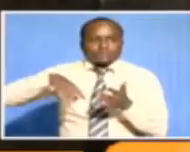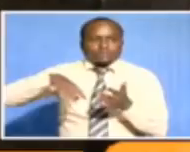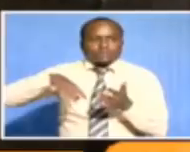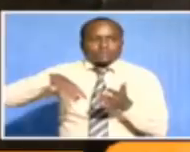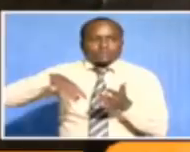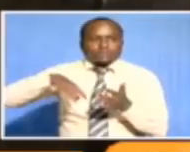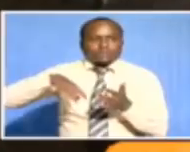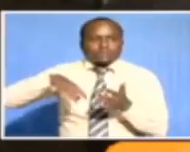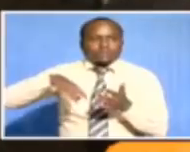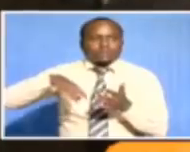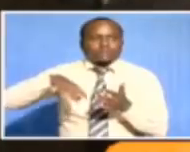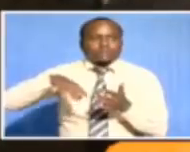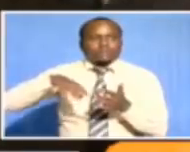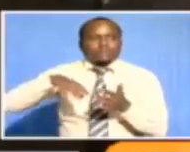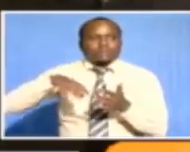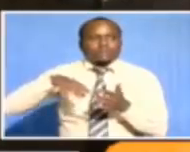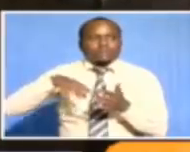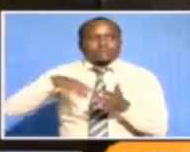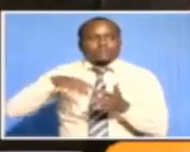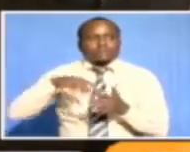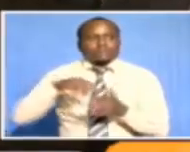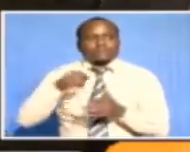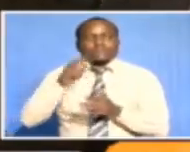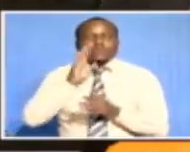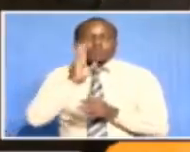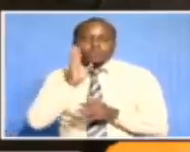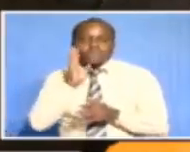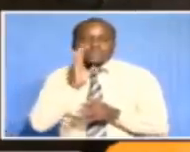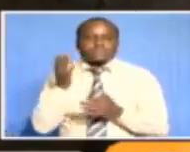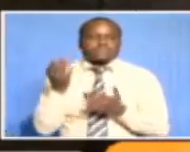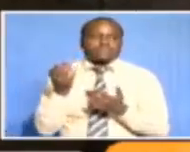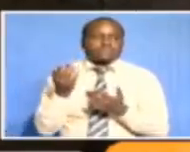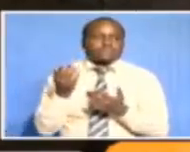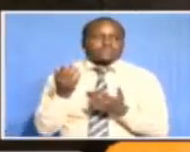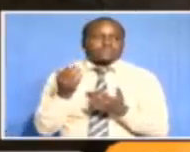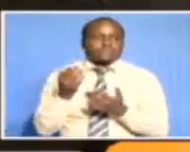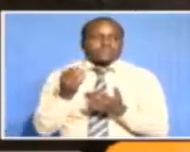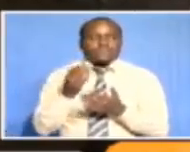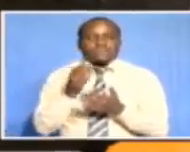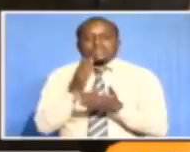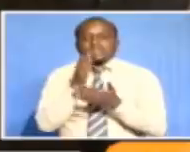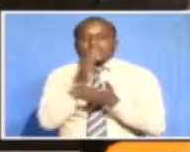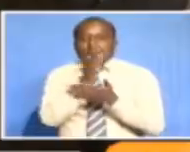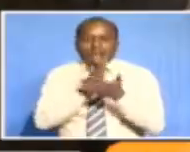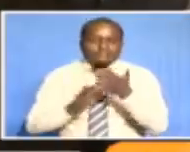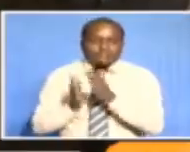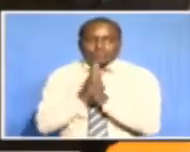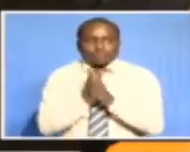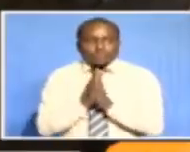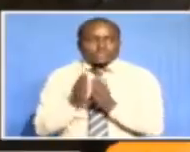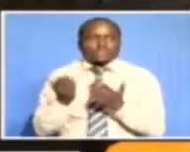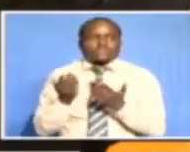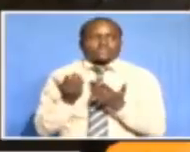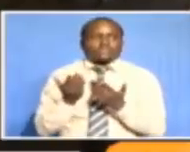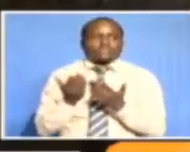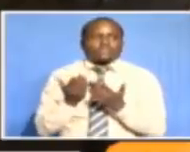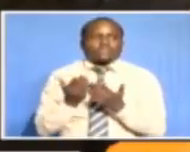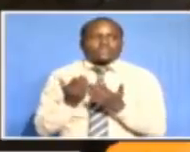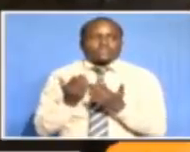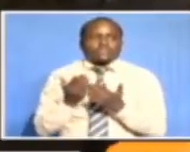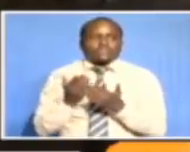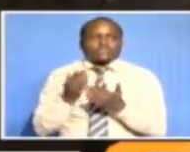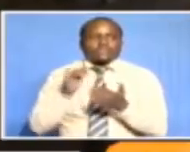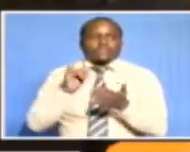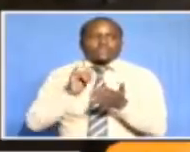the innuendos, the rumors, the half-truths, the falsehoods that have been